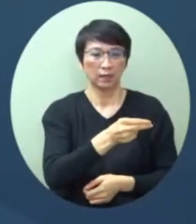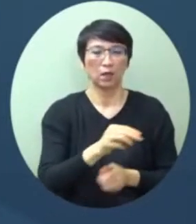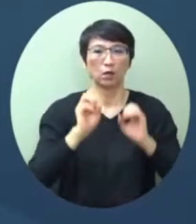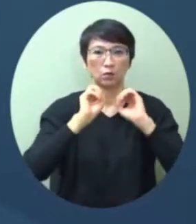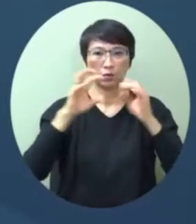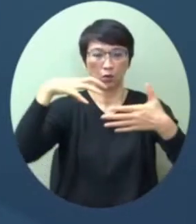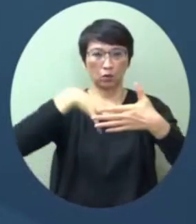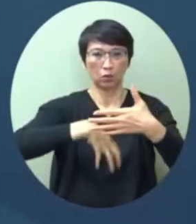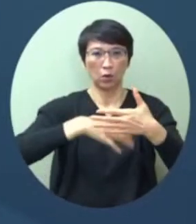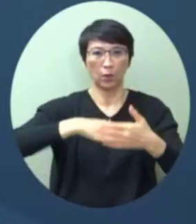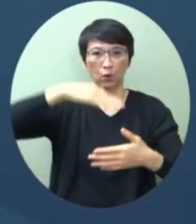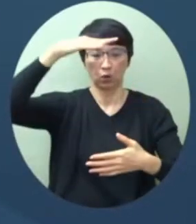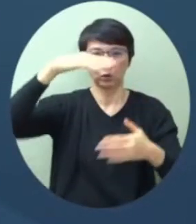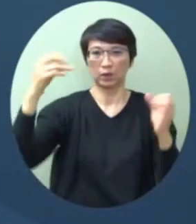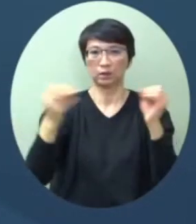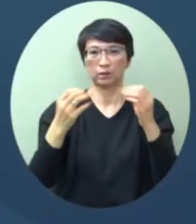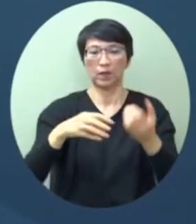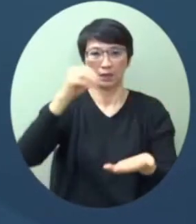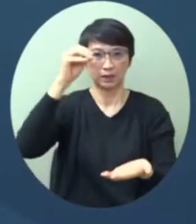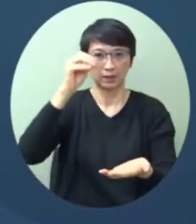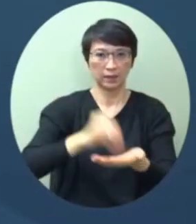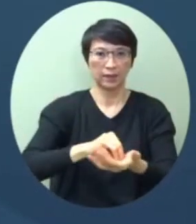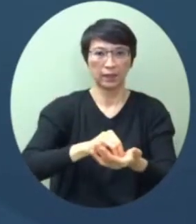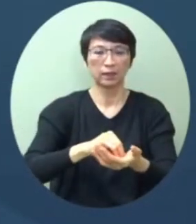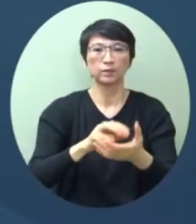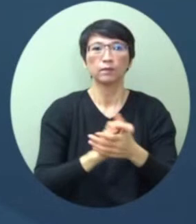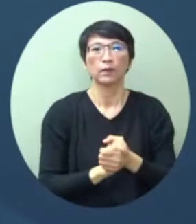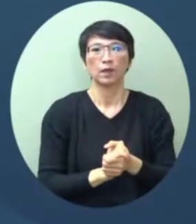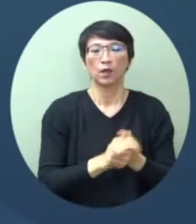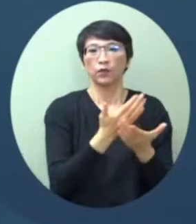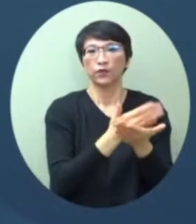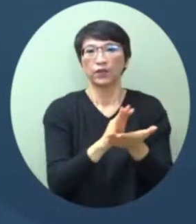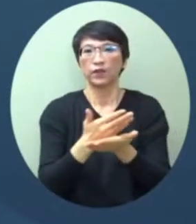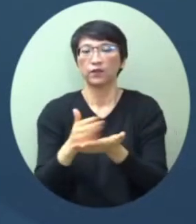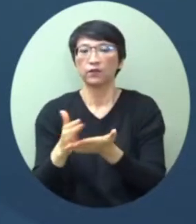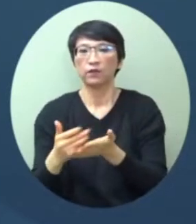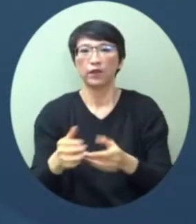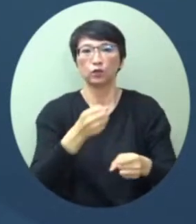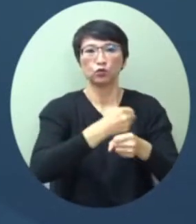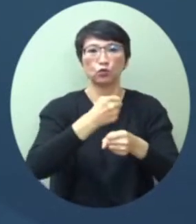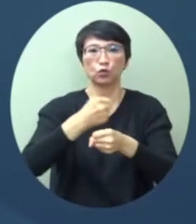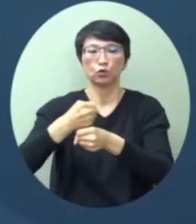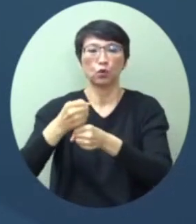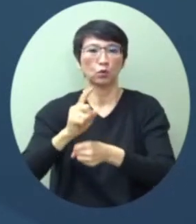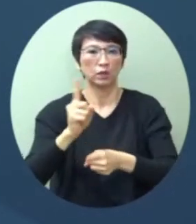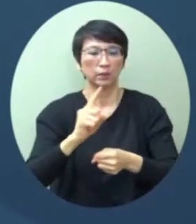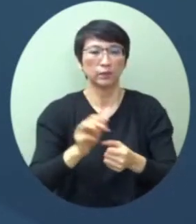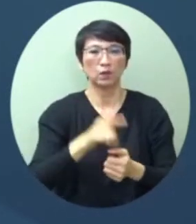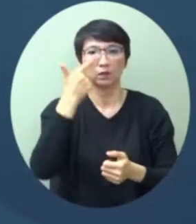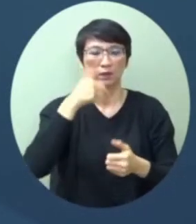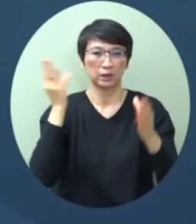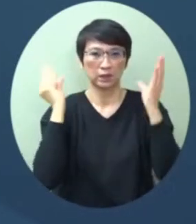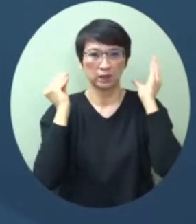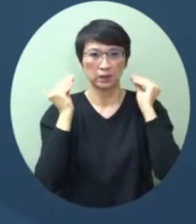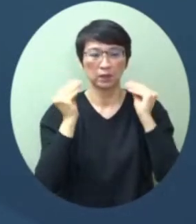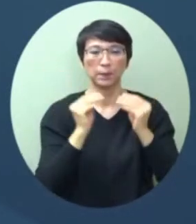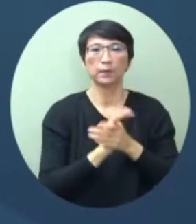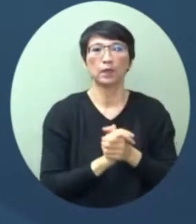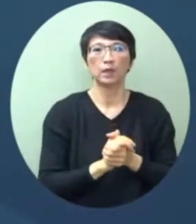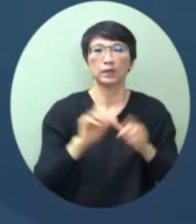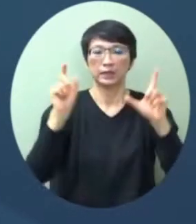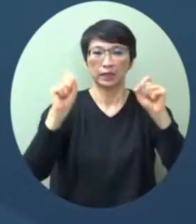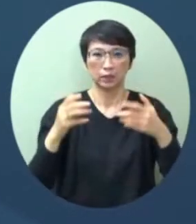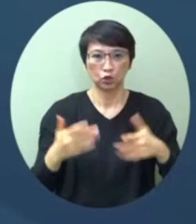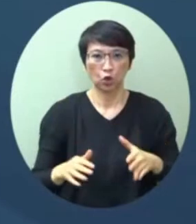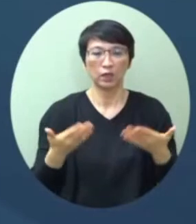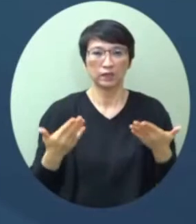the meeting, and on Sunday, I convened an high-level internal meeting and already issued a